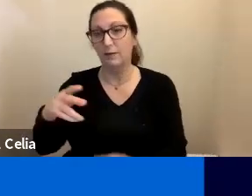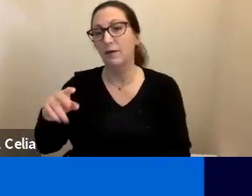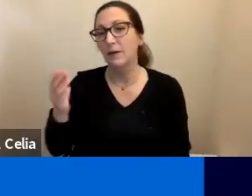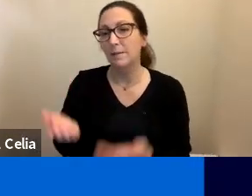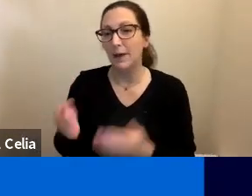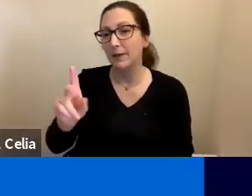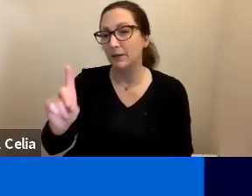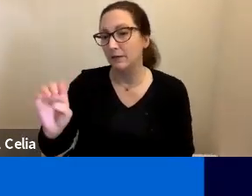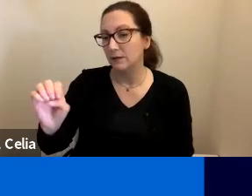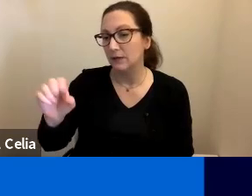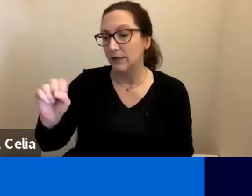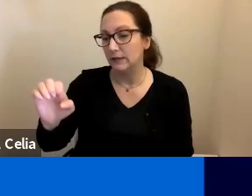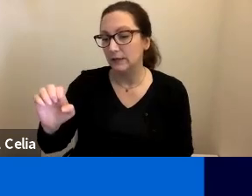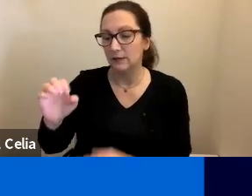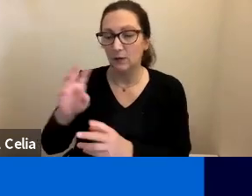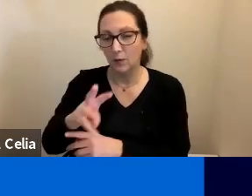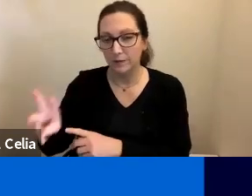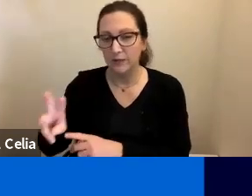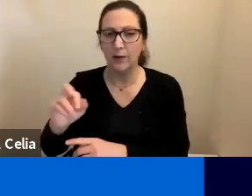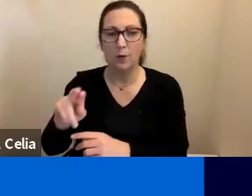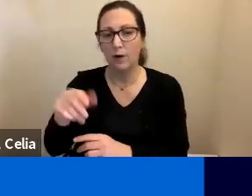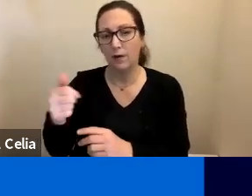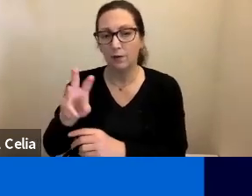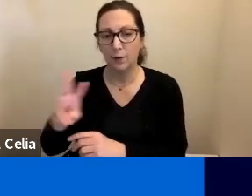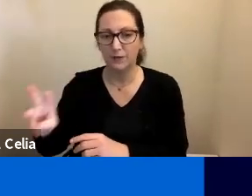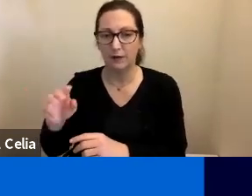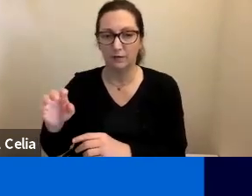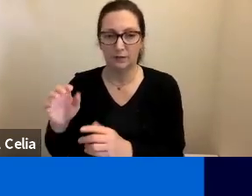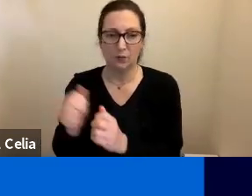or other places that have our school's demographics included.